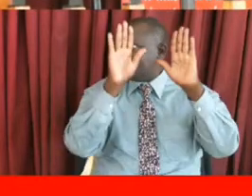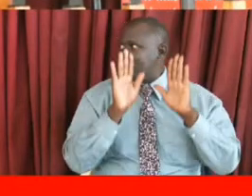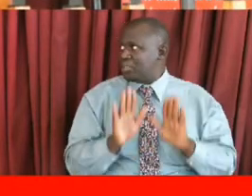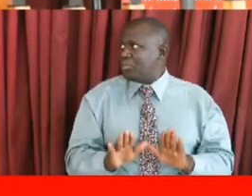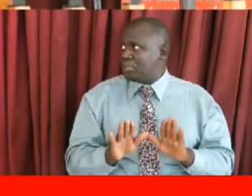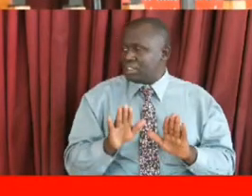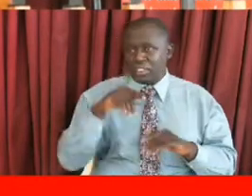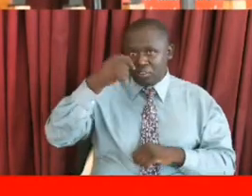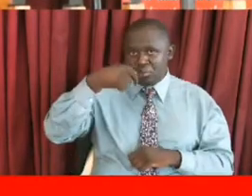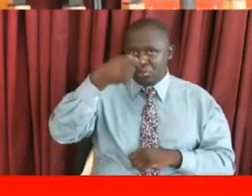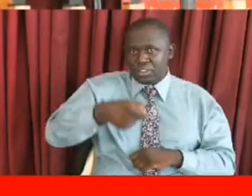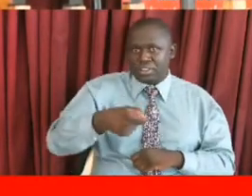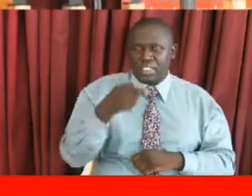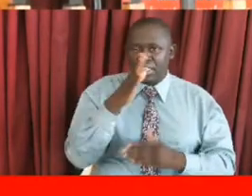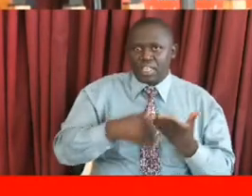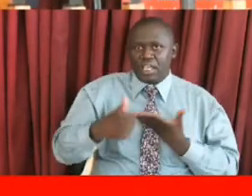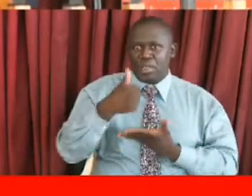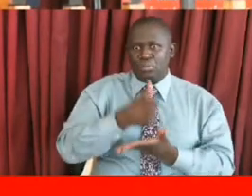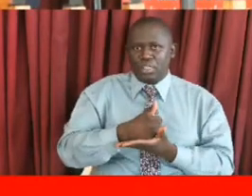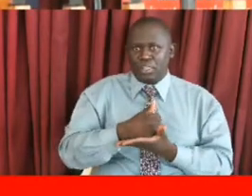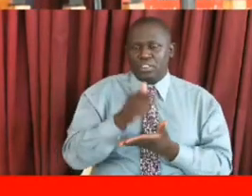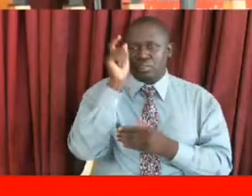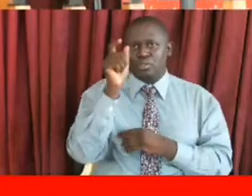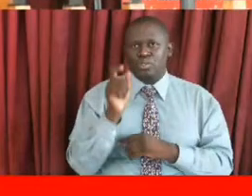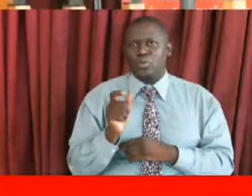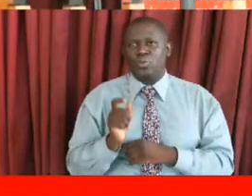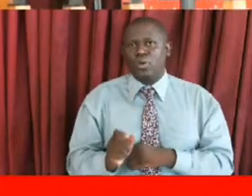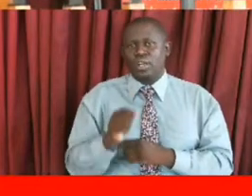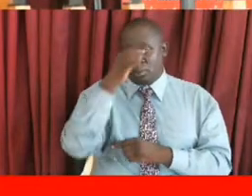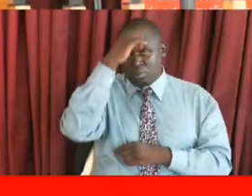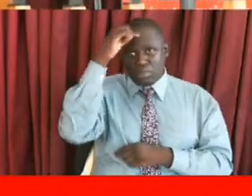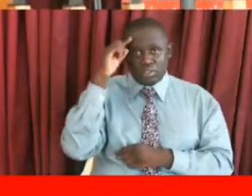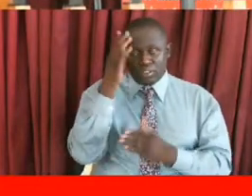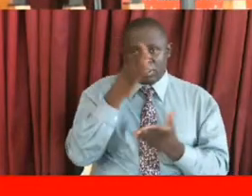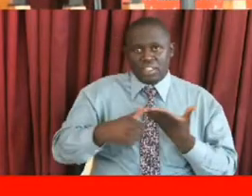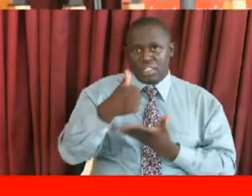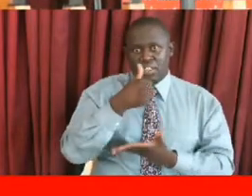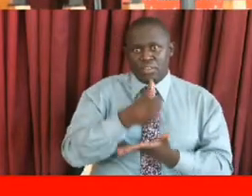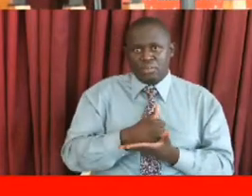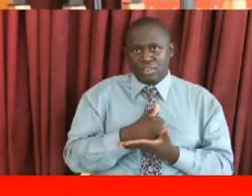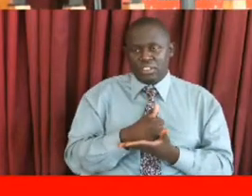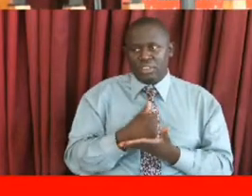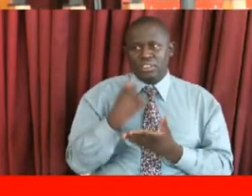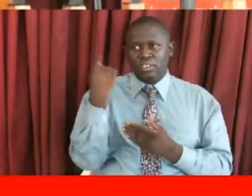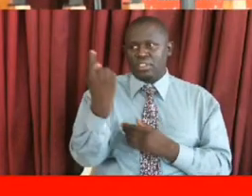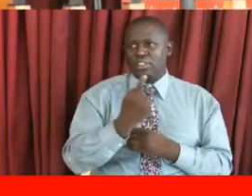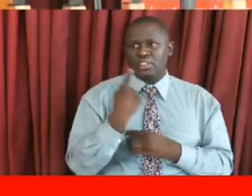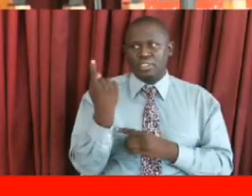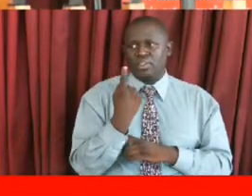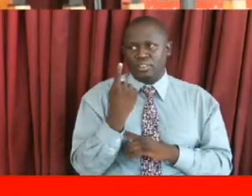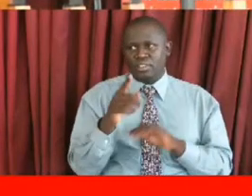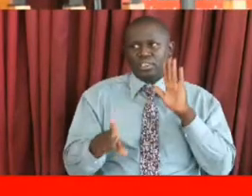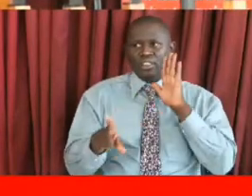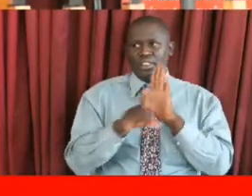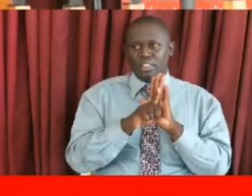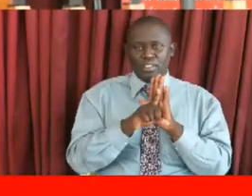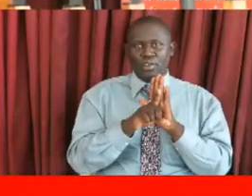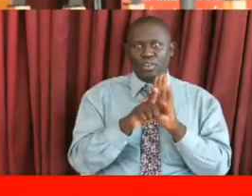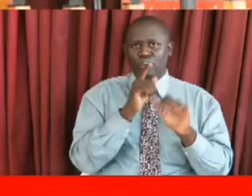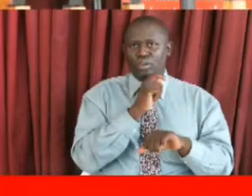the word because an amen is the only legal